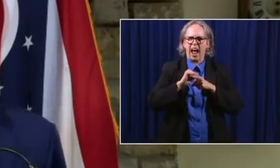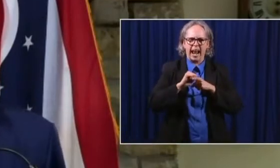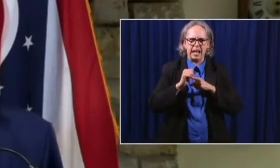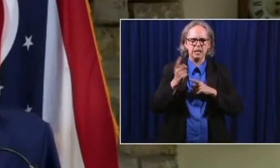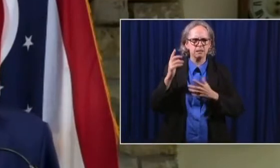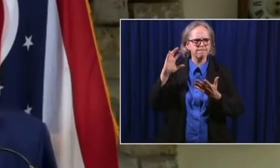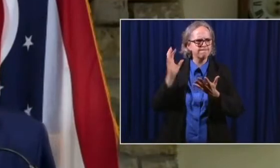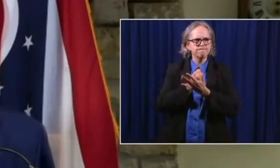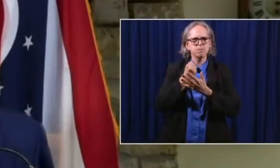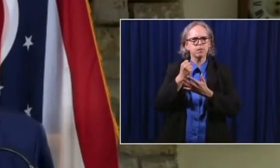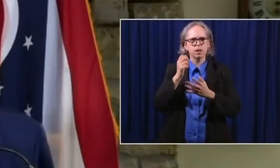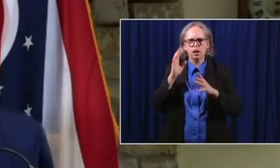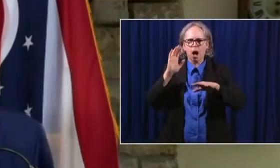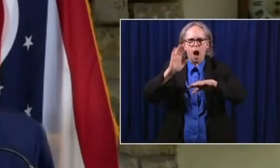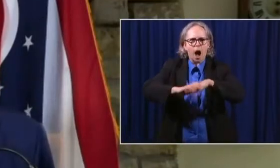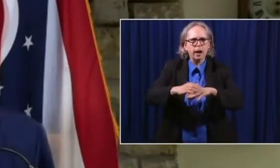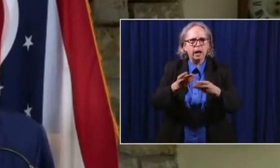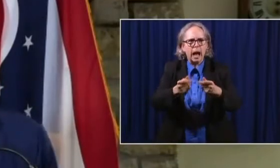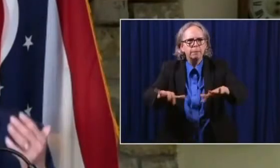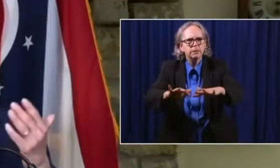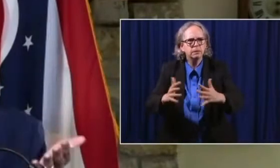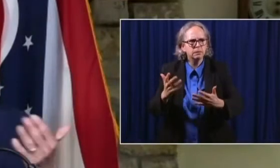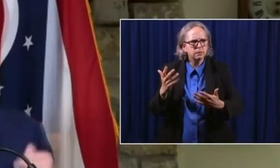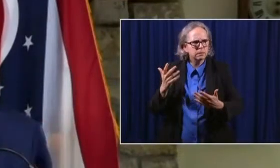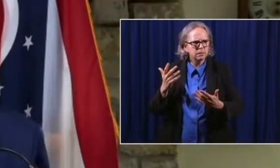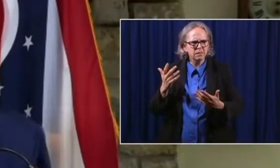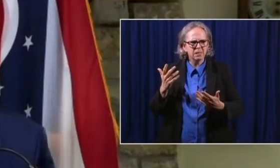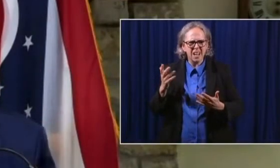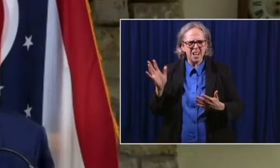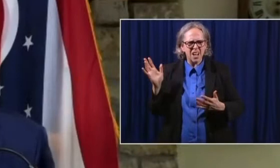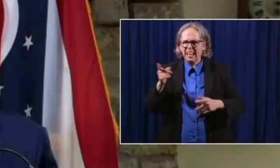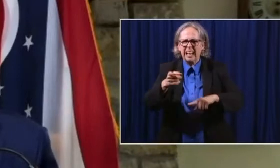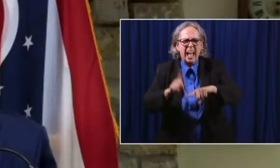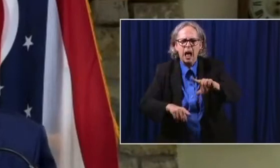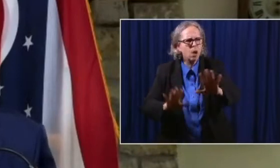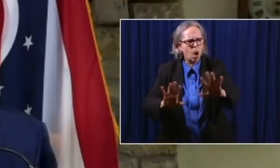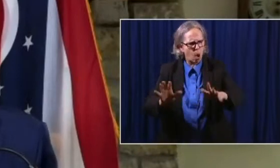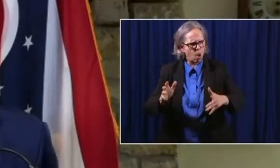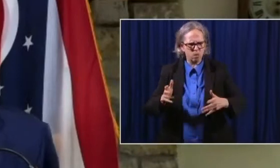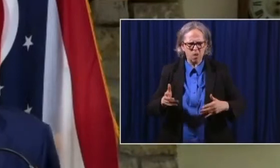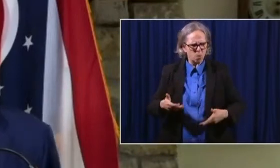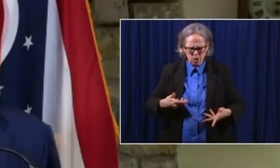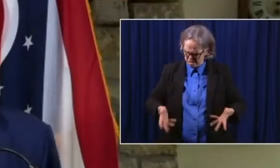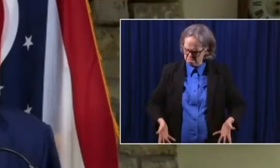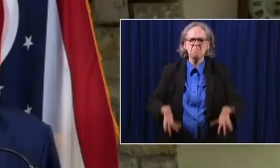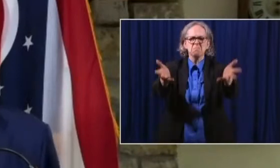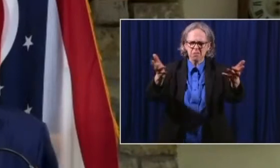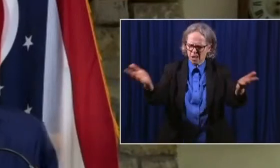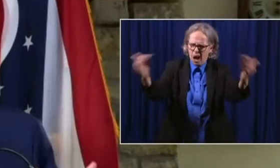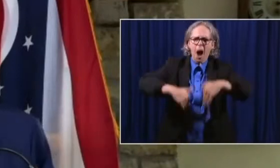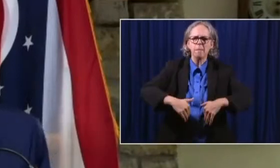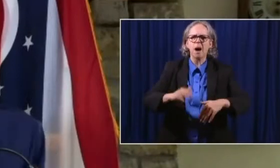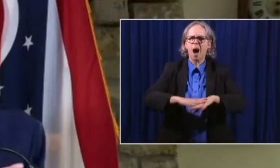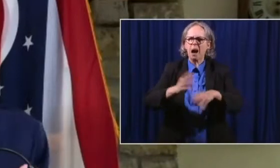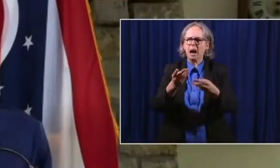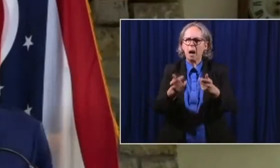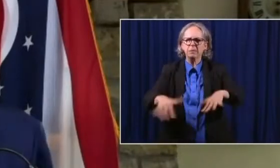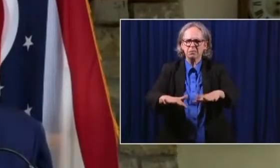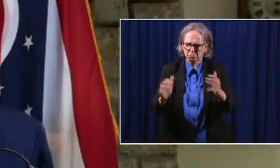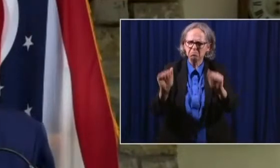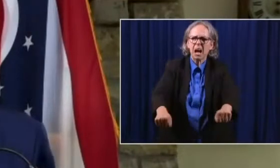that. They didn't do that. They ran right into the storm. They basically said, we can do this. And they continued